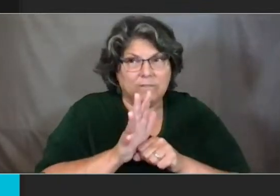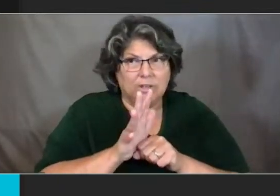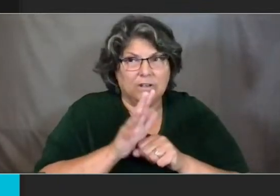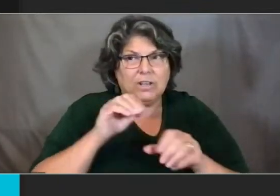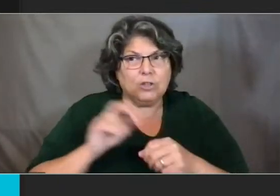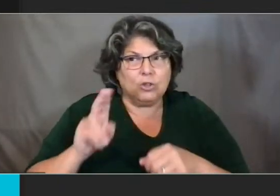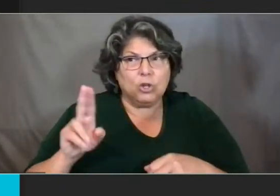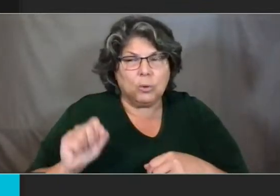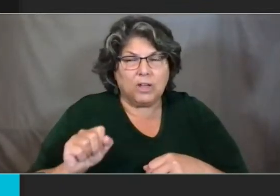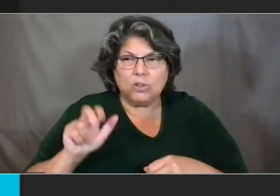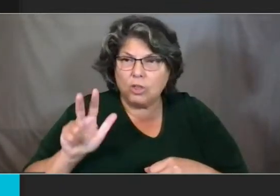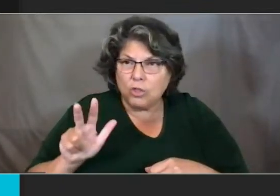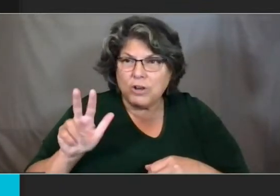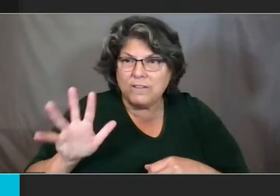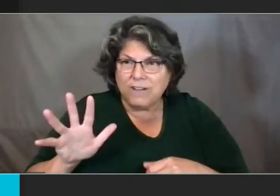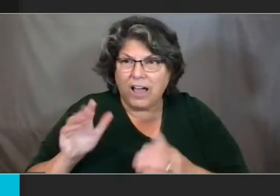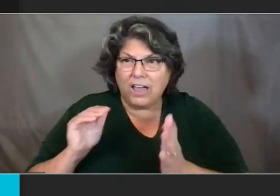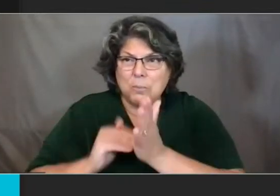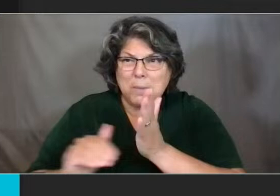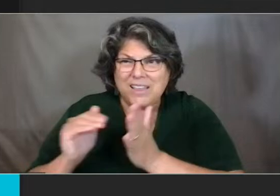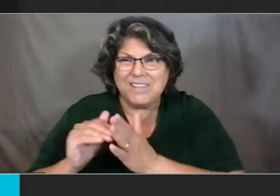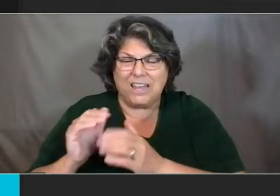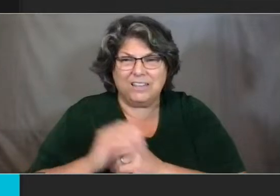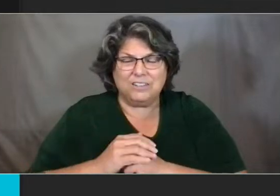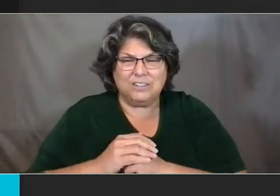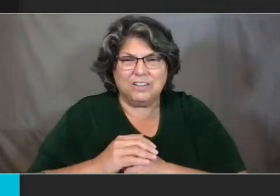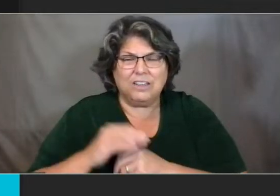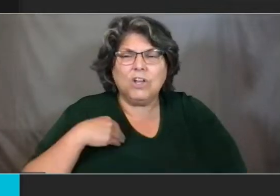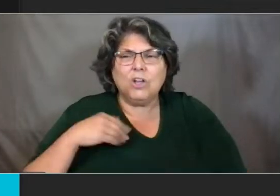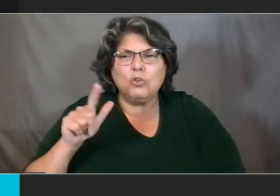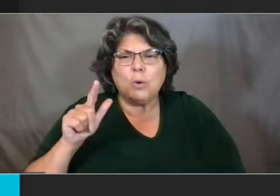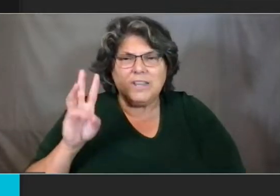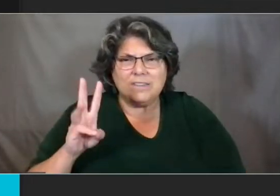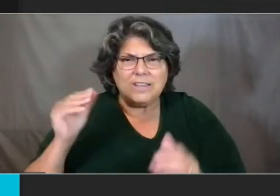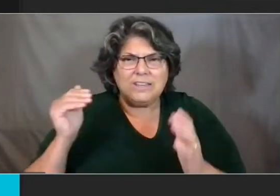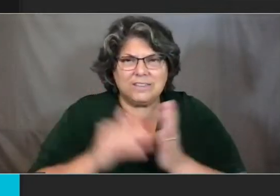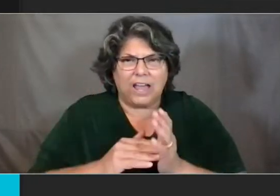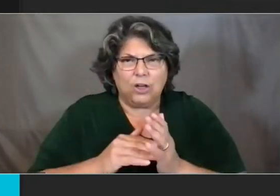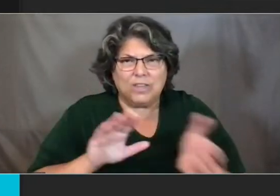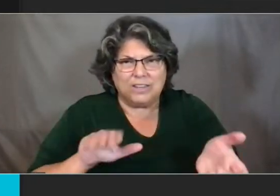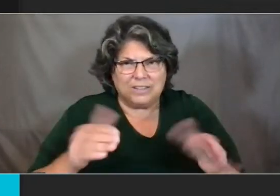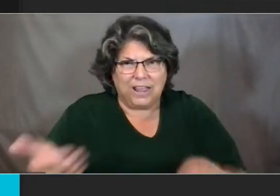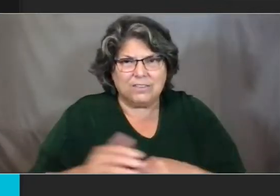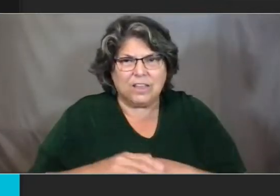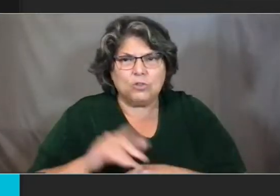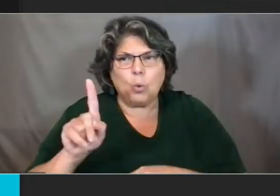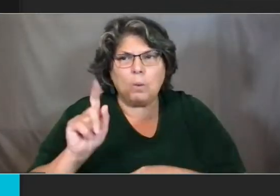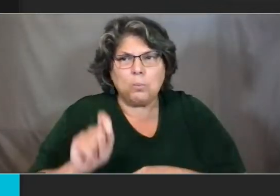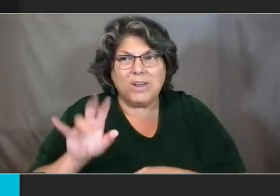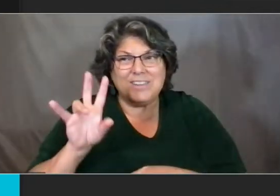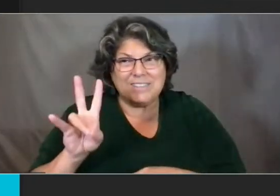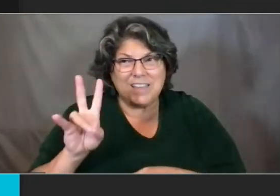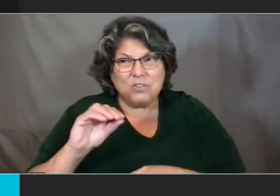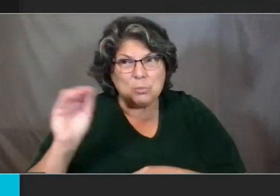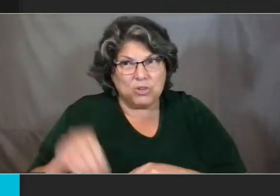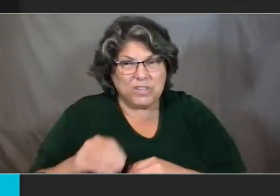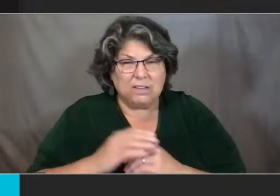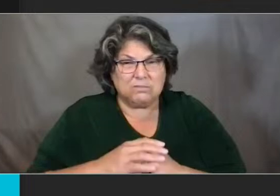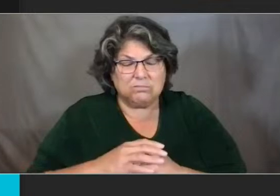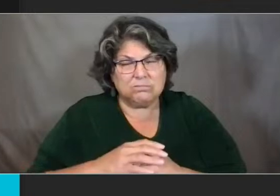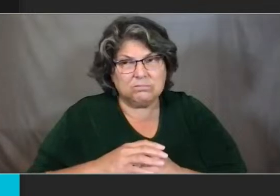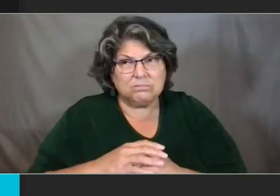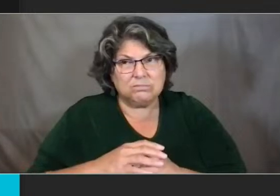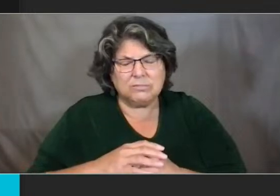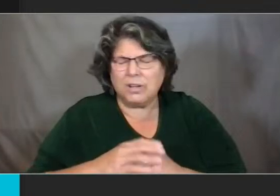million. We've had 626,000 deaths from COVID. That's 1.7%, okay? So I know